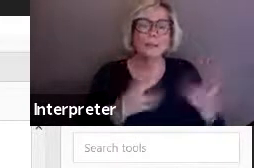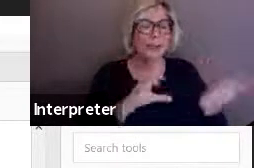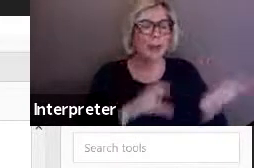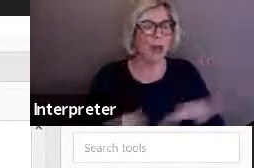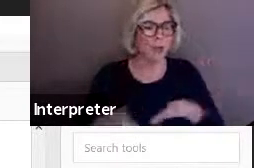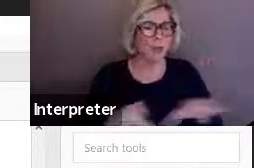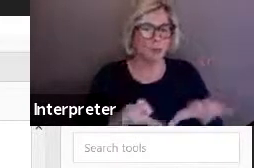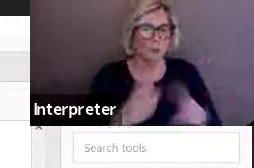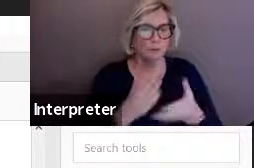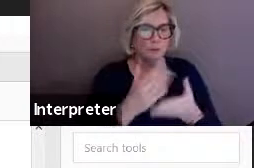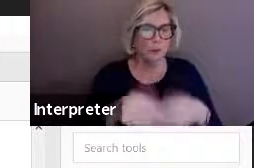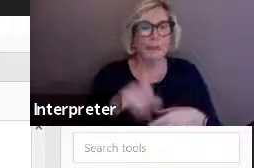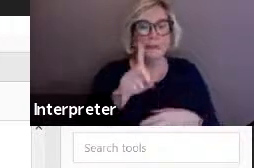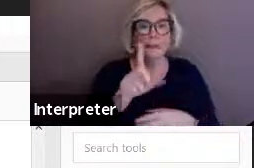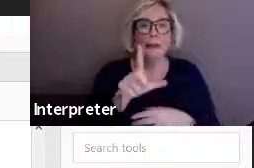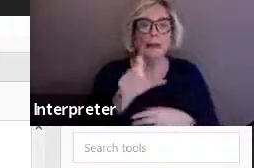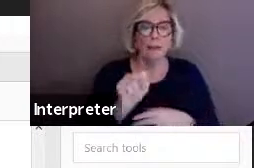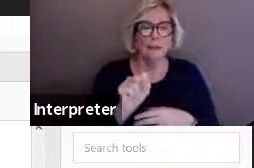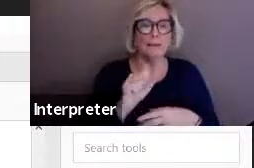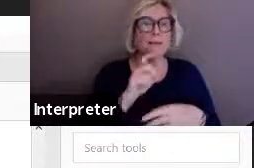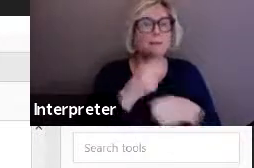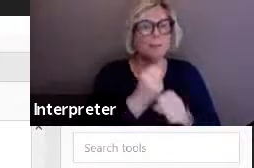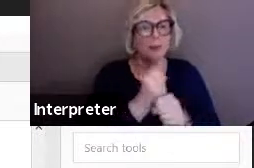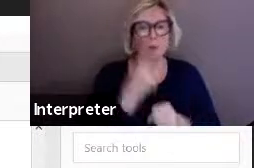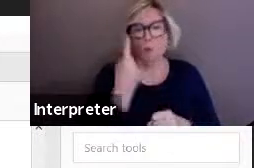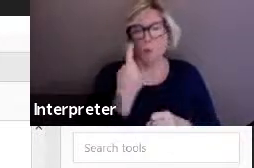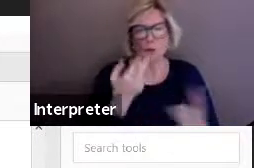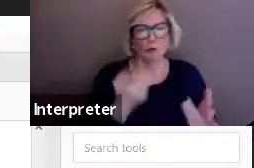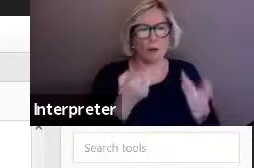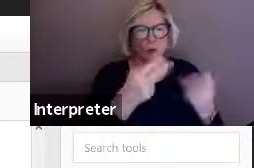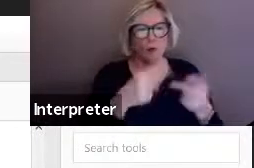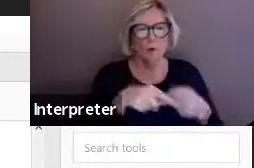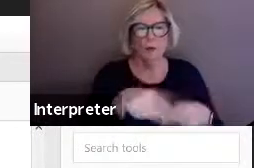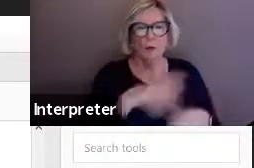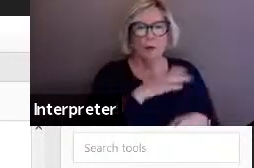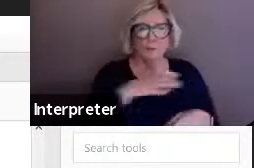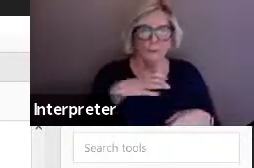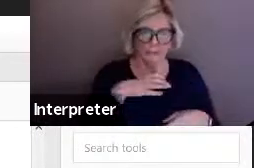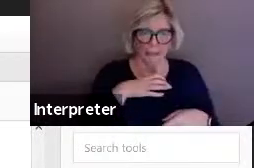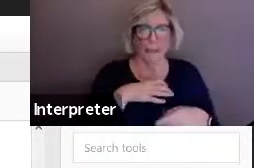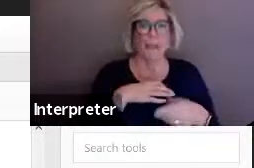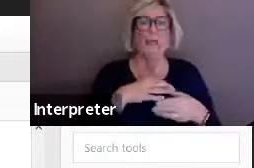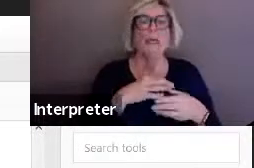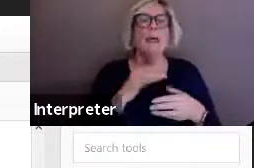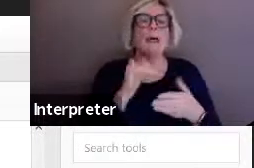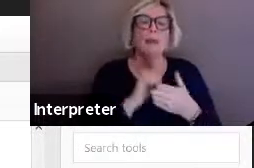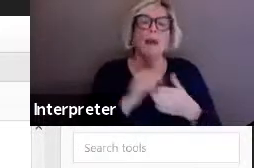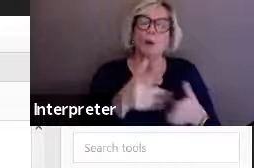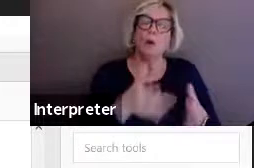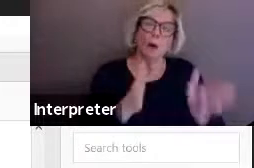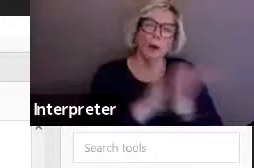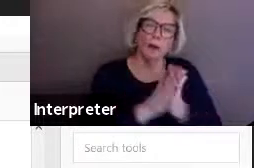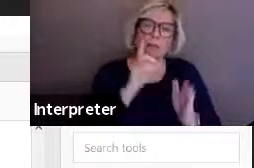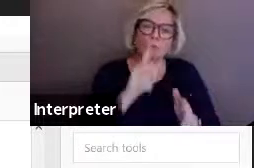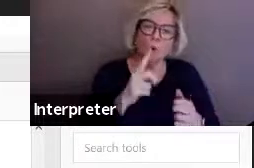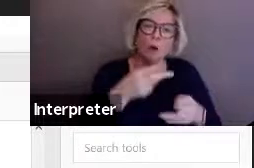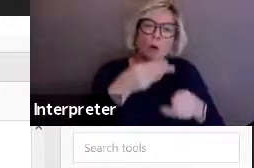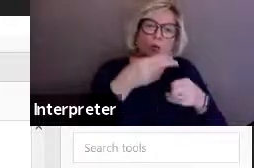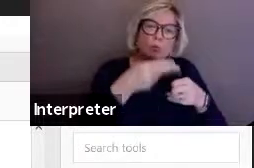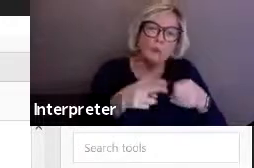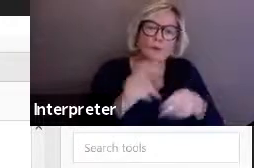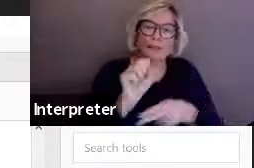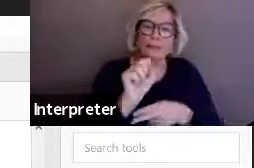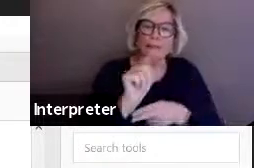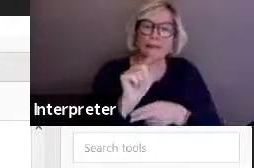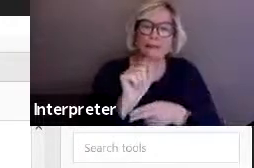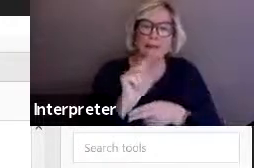section, DLS is making one recommendation to the committee that the committees request a brief status update later on in the